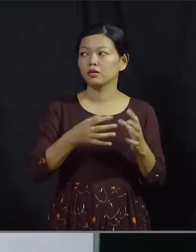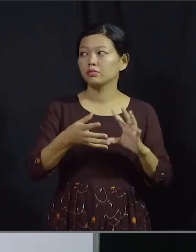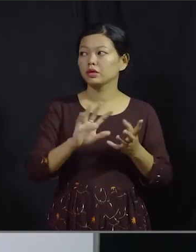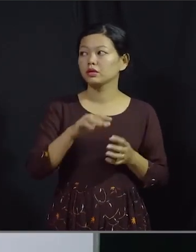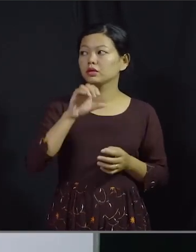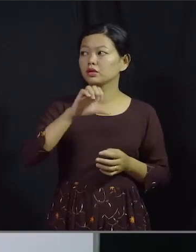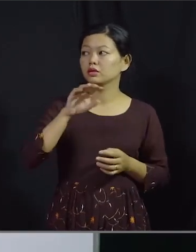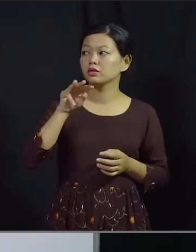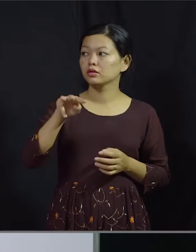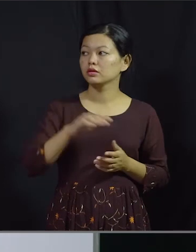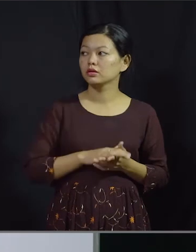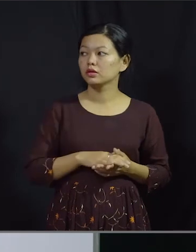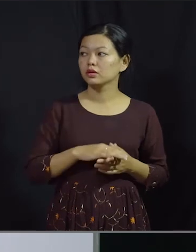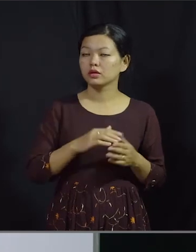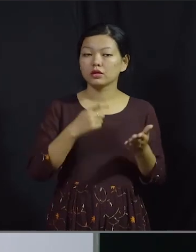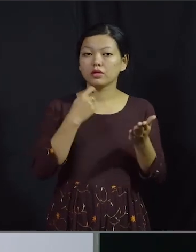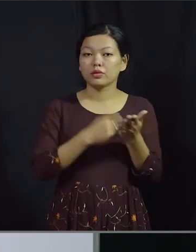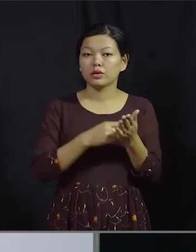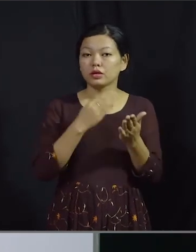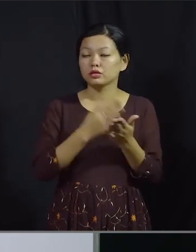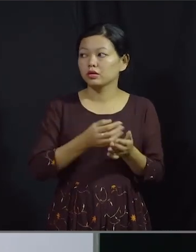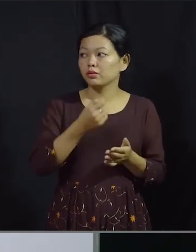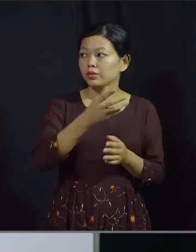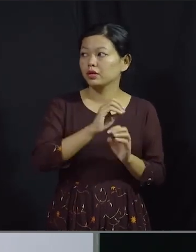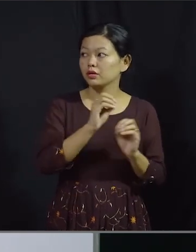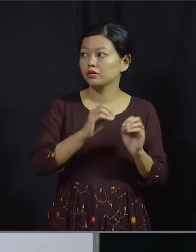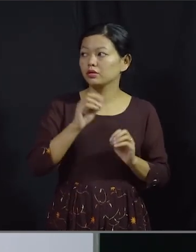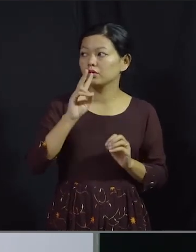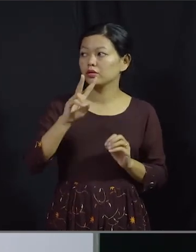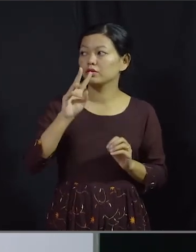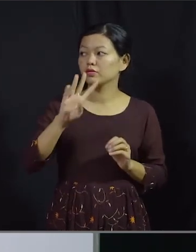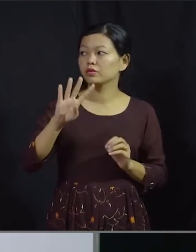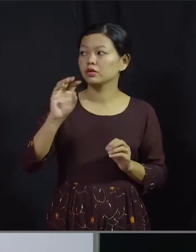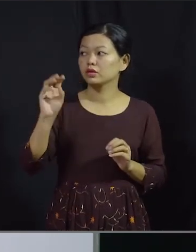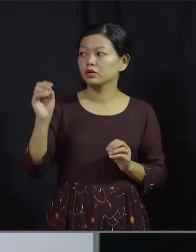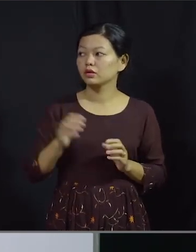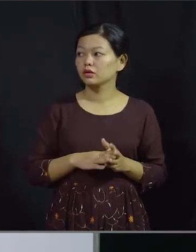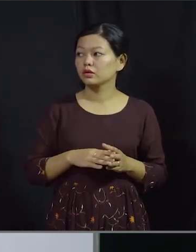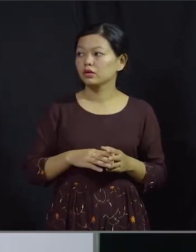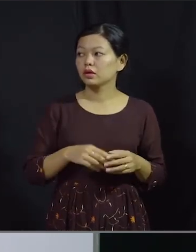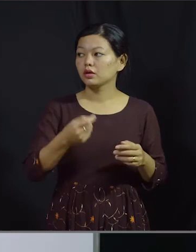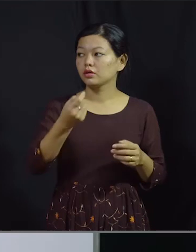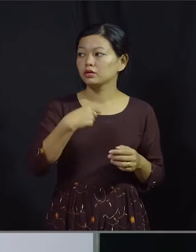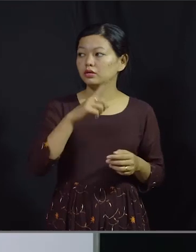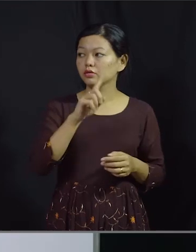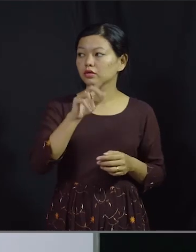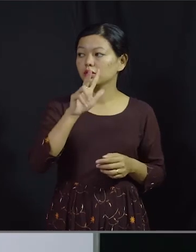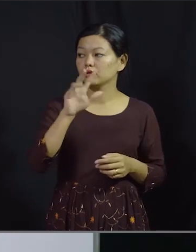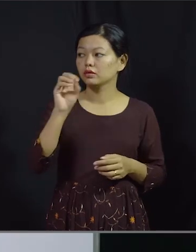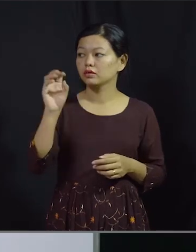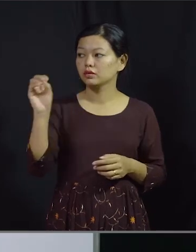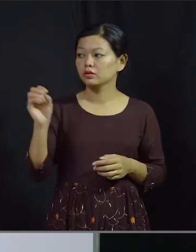to outstanding rent 2,400, to commission received in advance 1,800, to profit